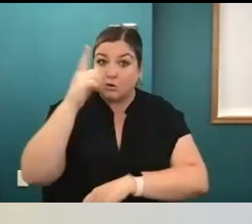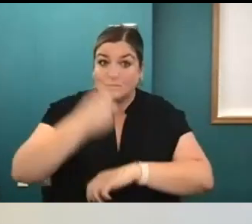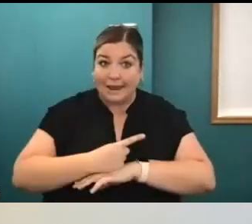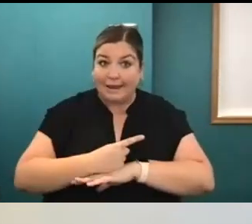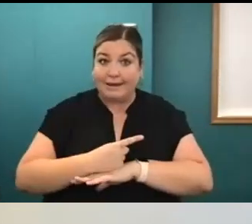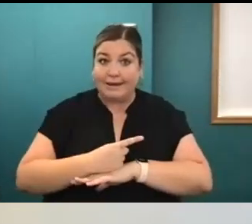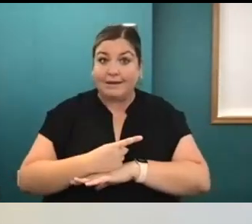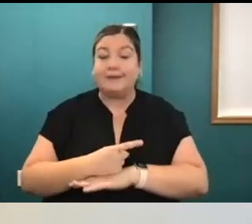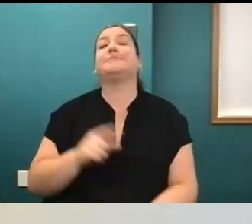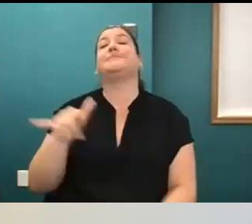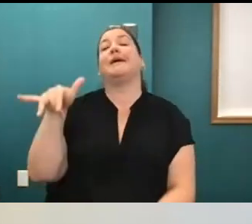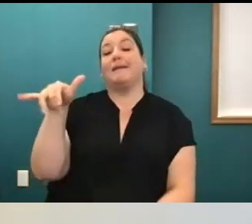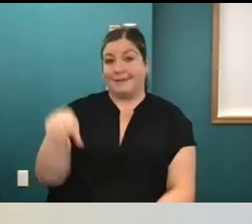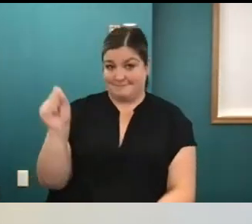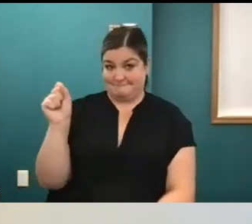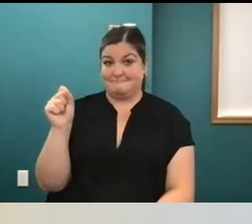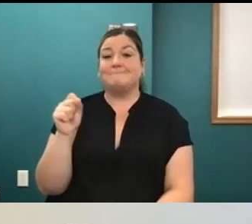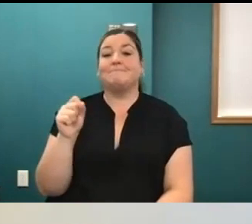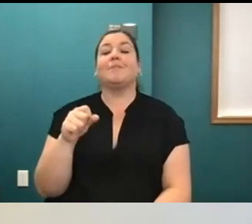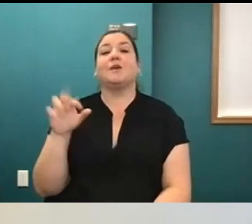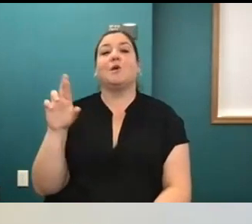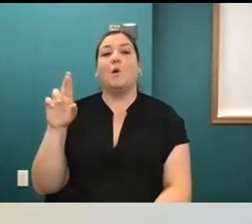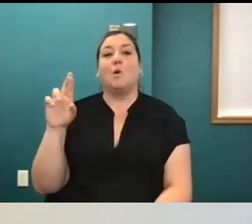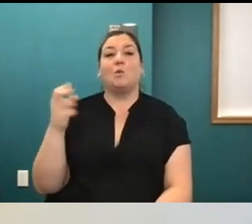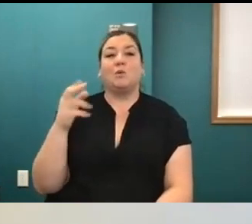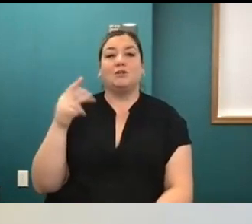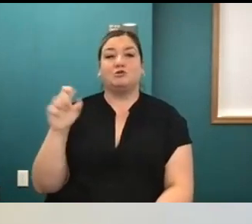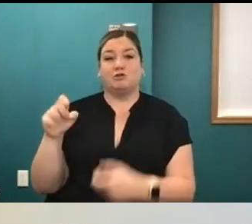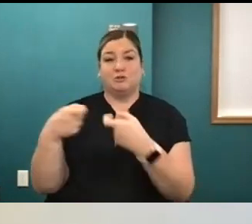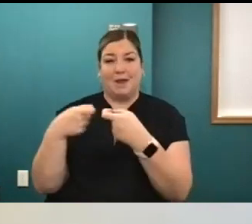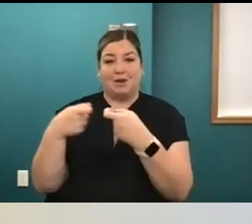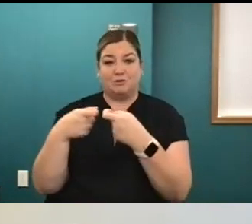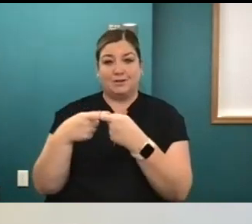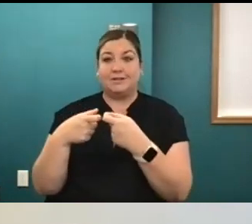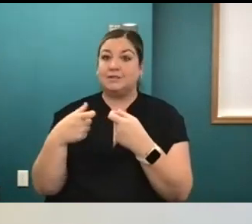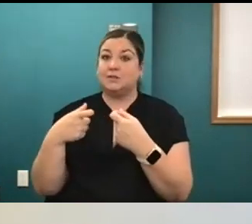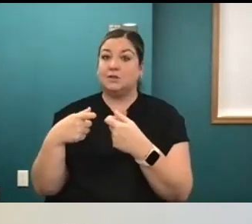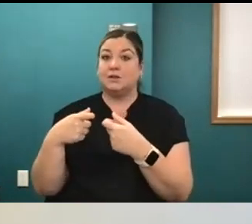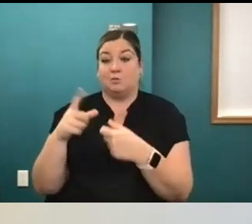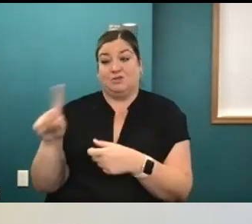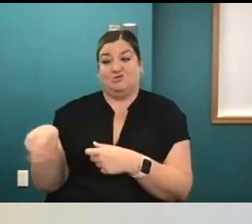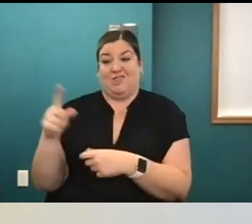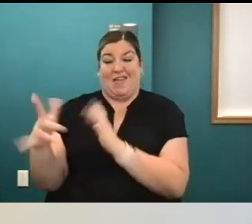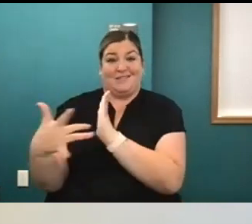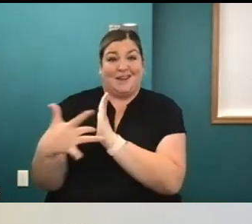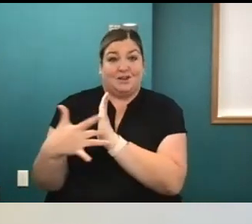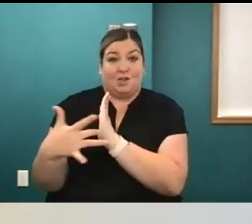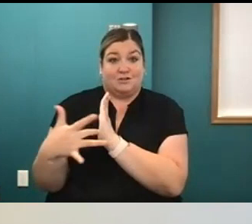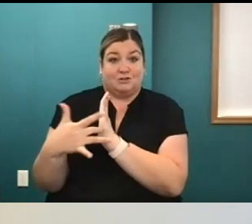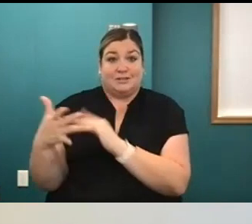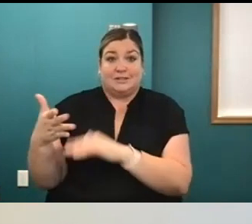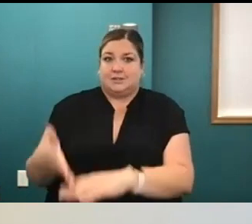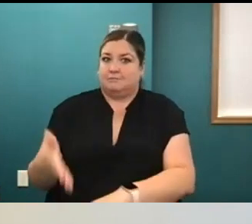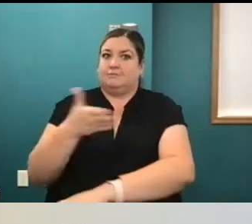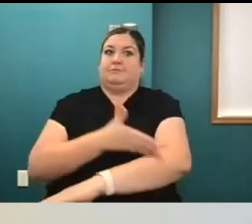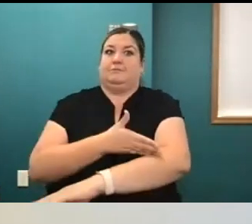yeah, so the rechargeable batteries, there's certainly been some really in just rechargeable technology, the zinc air technology in general has